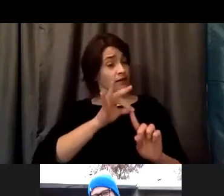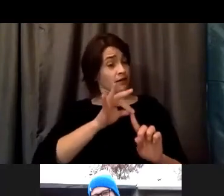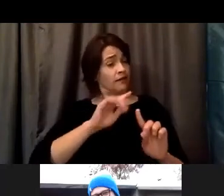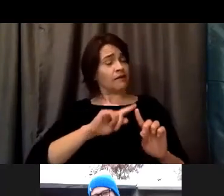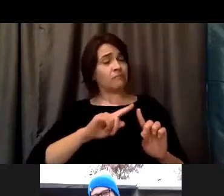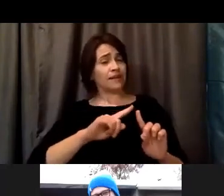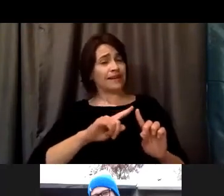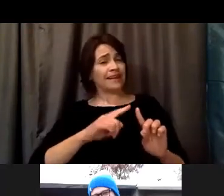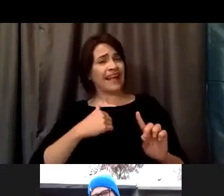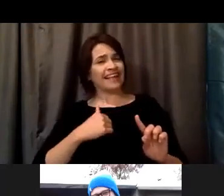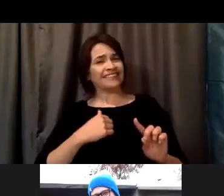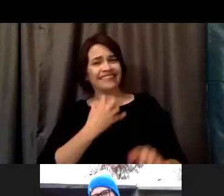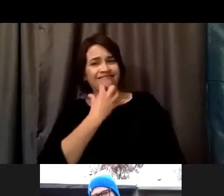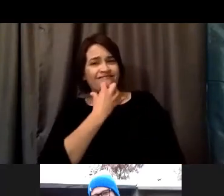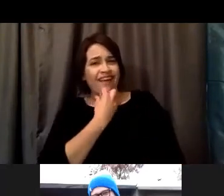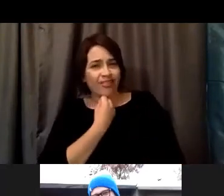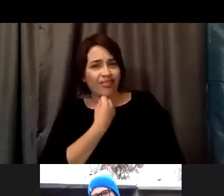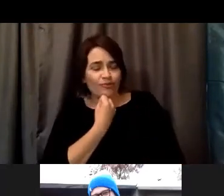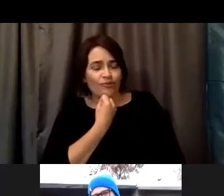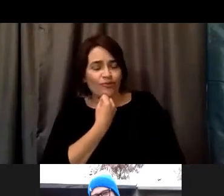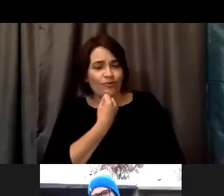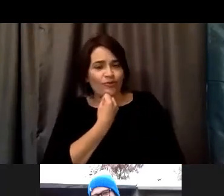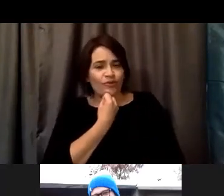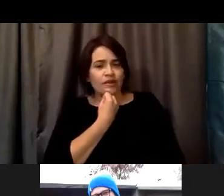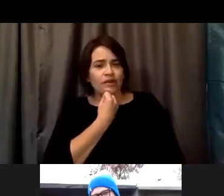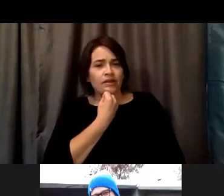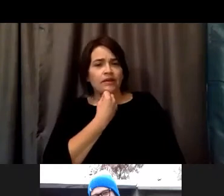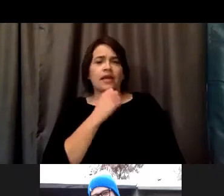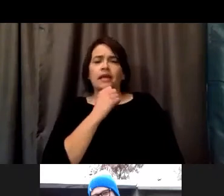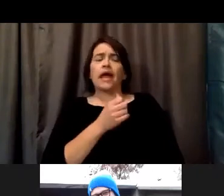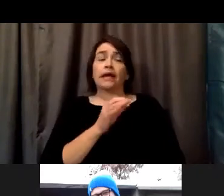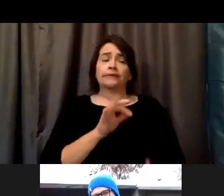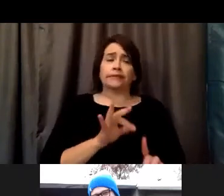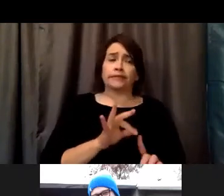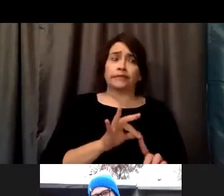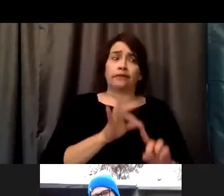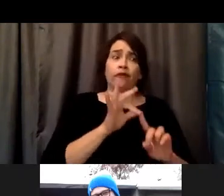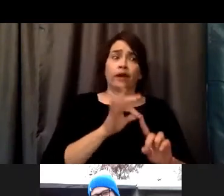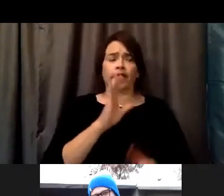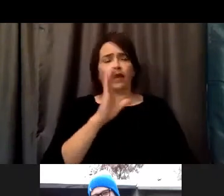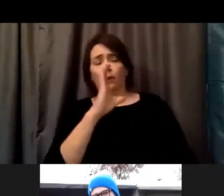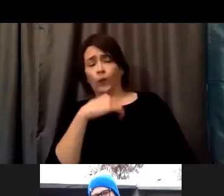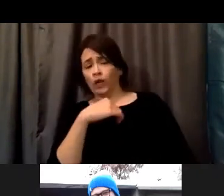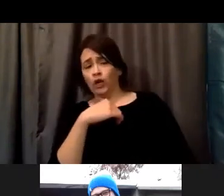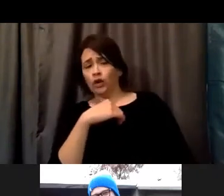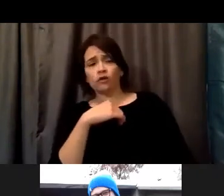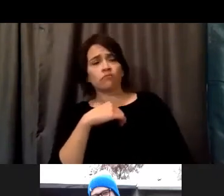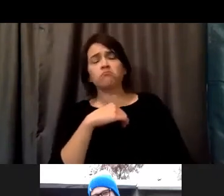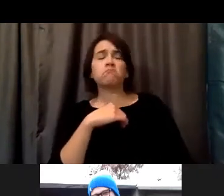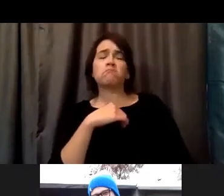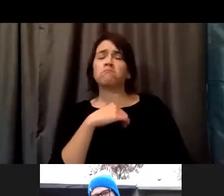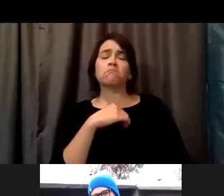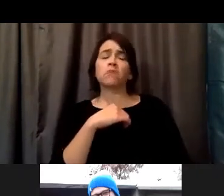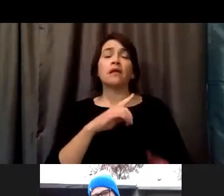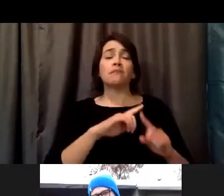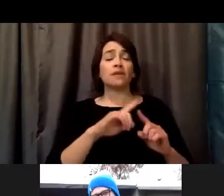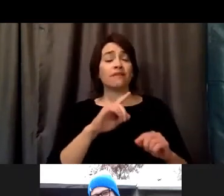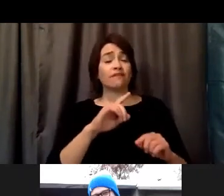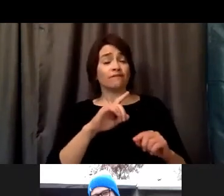that's different and awkward and weird and unusual. And you know, when you see someone that's different,